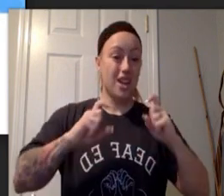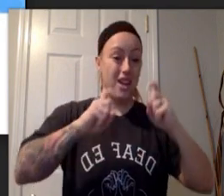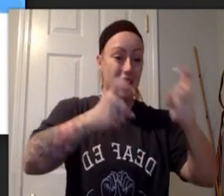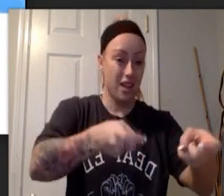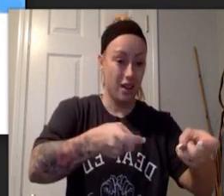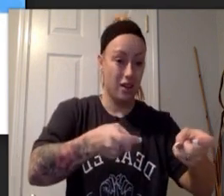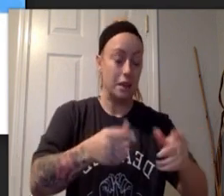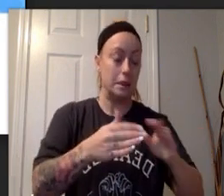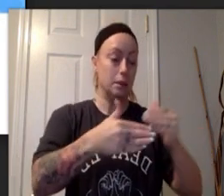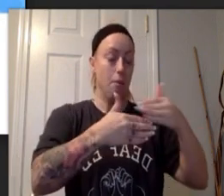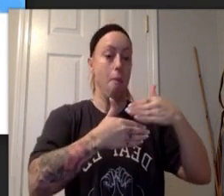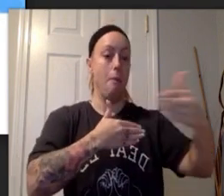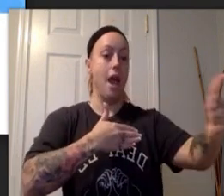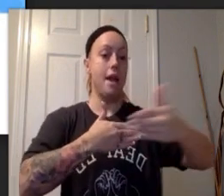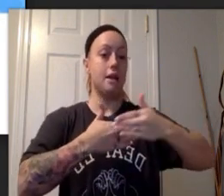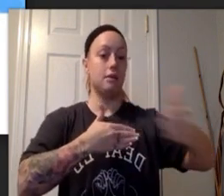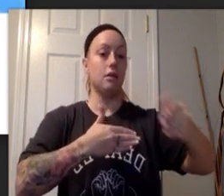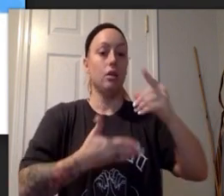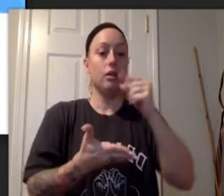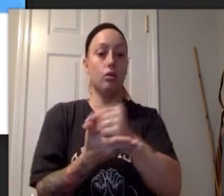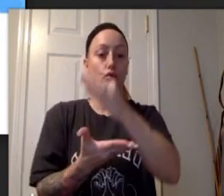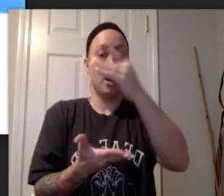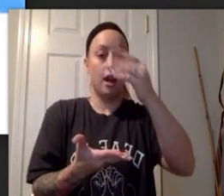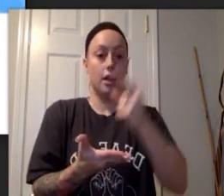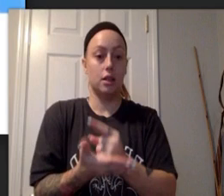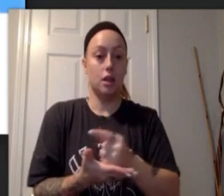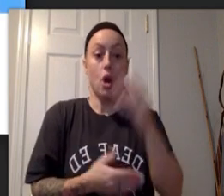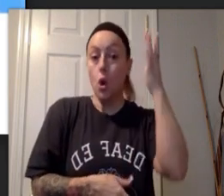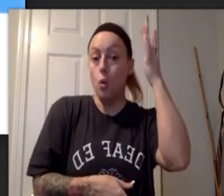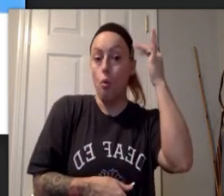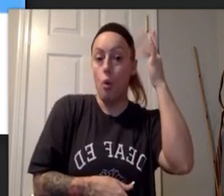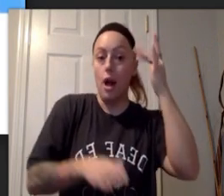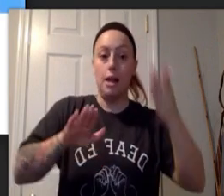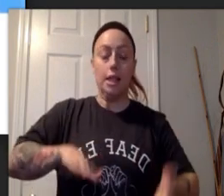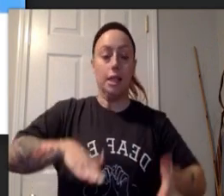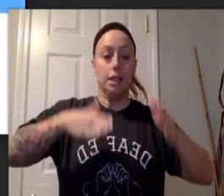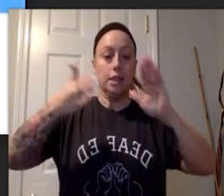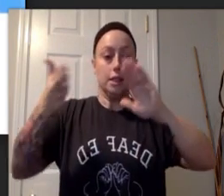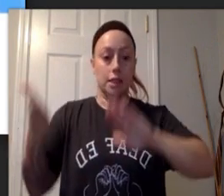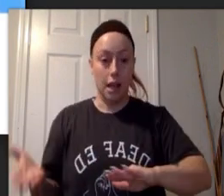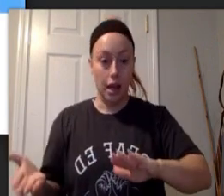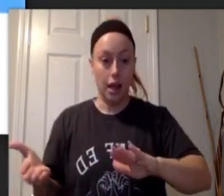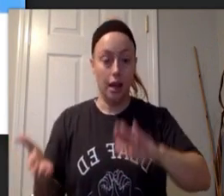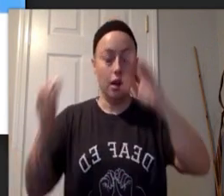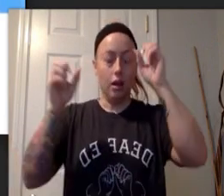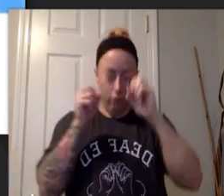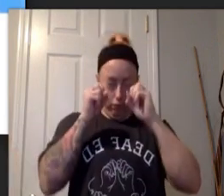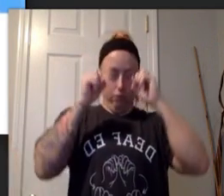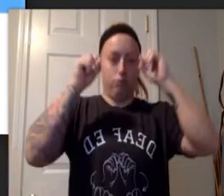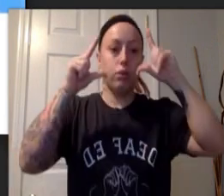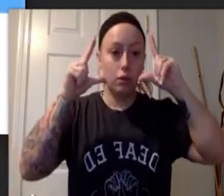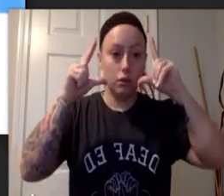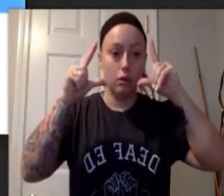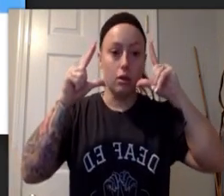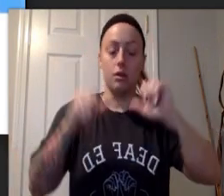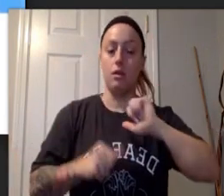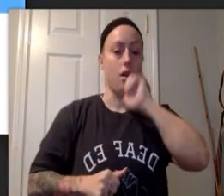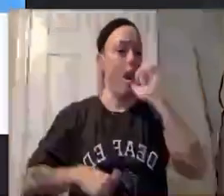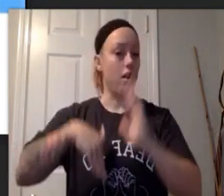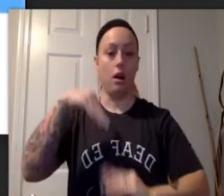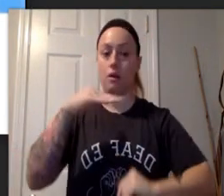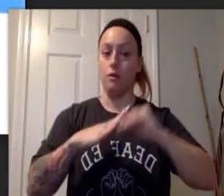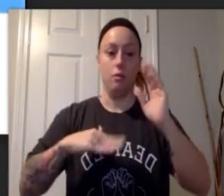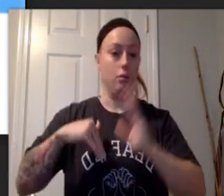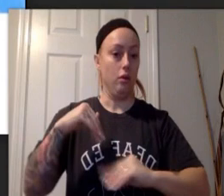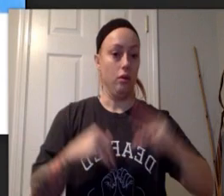who's received naloxone space and grace because they were just dead and they're going to be pretty uncomfortable upon being revived, and they could be